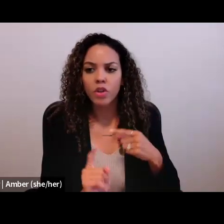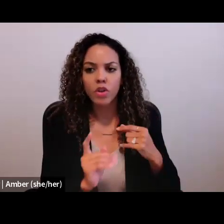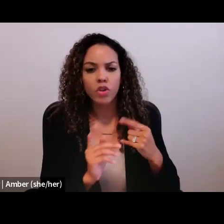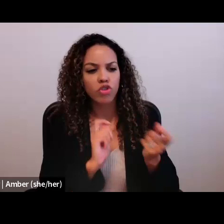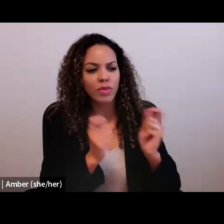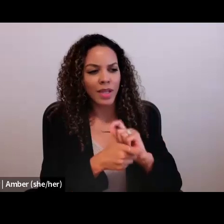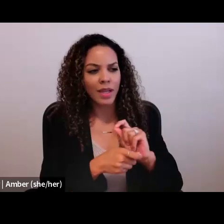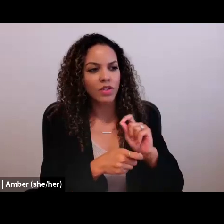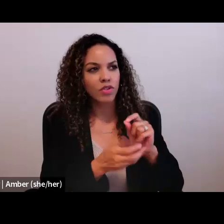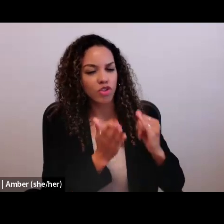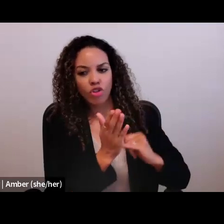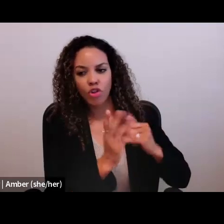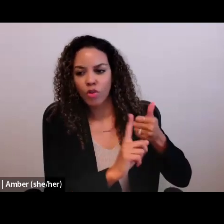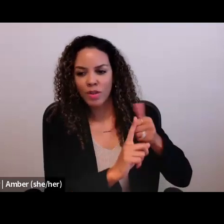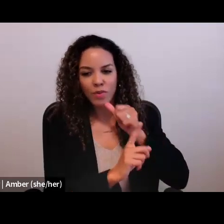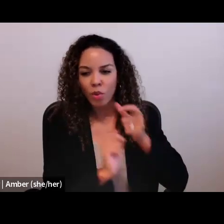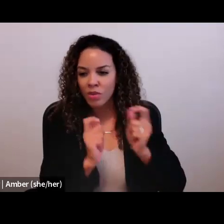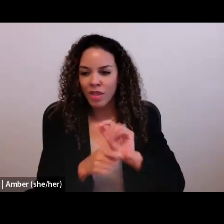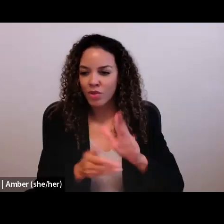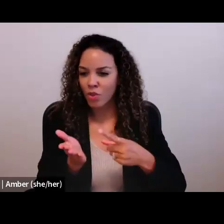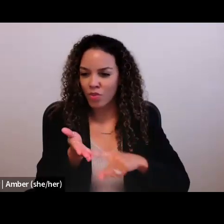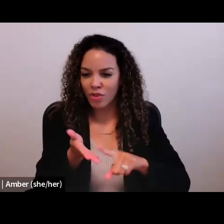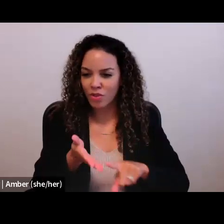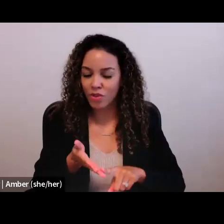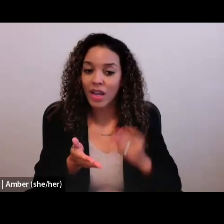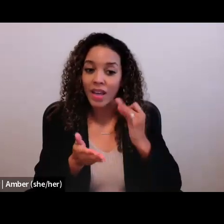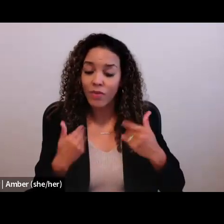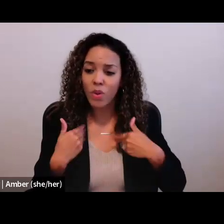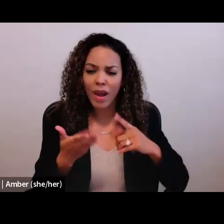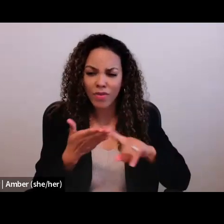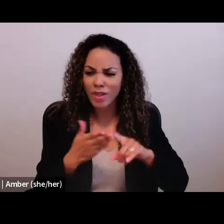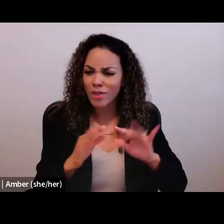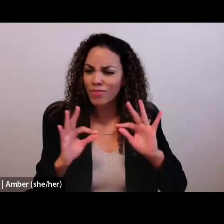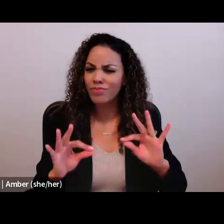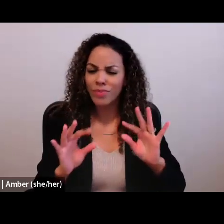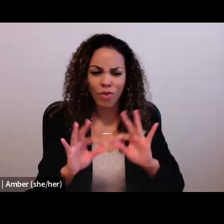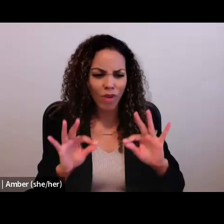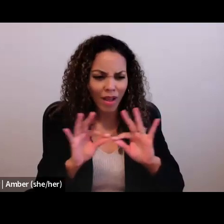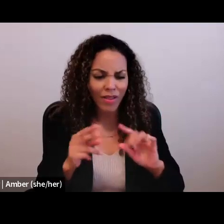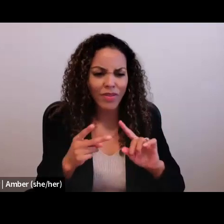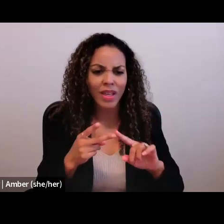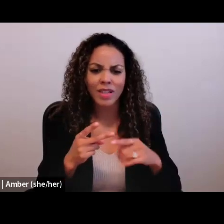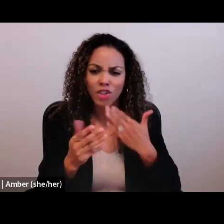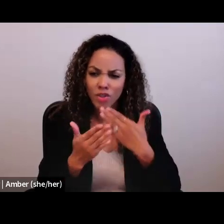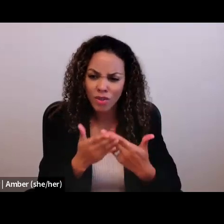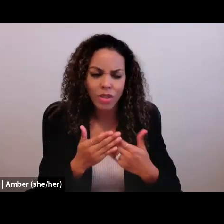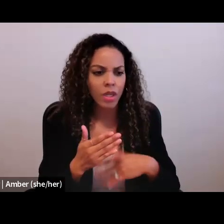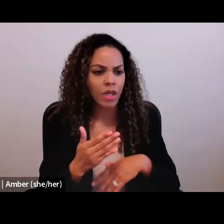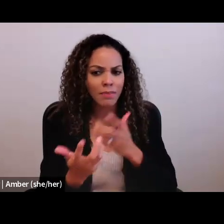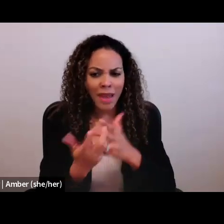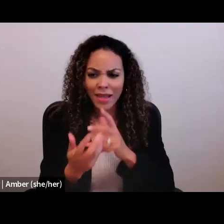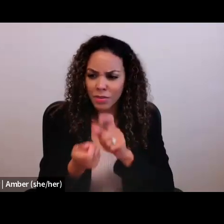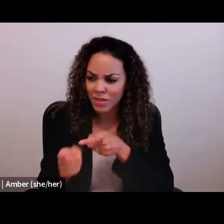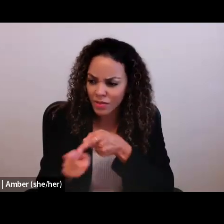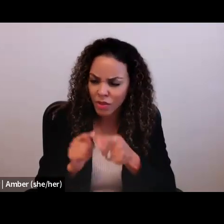research, because if you have research that is sound, if you have research that is relevant, particular to certain communities,